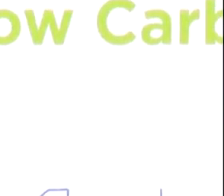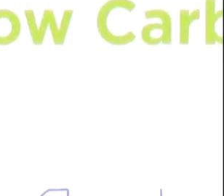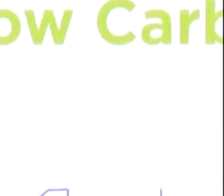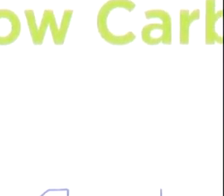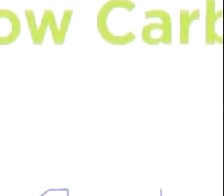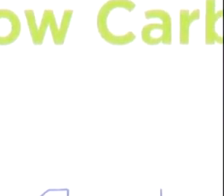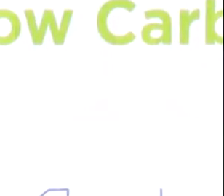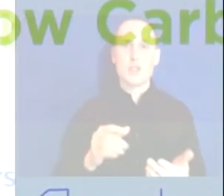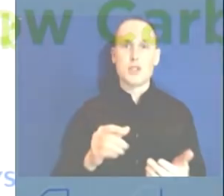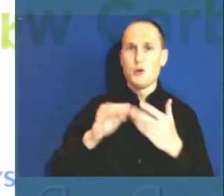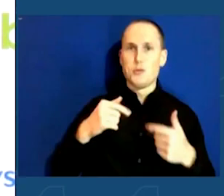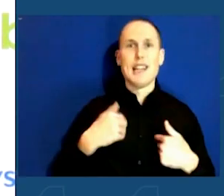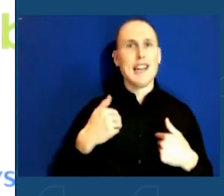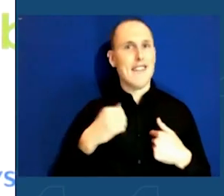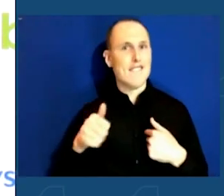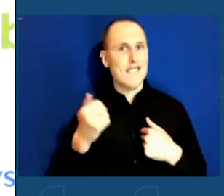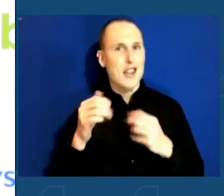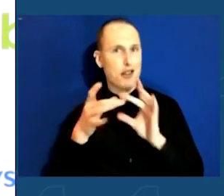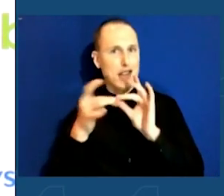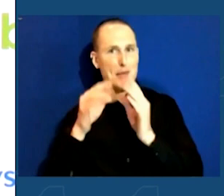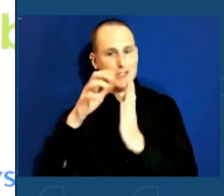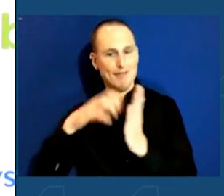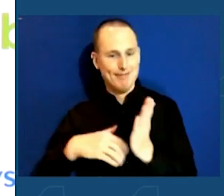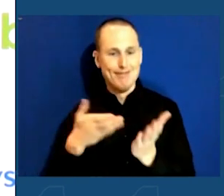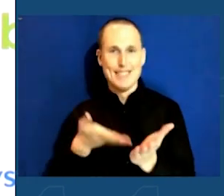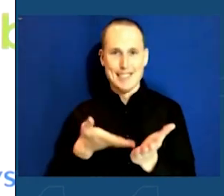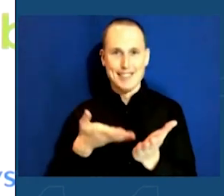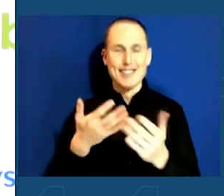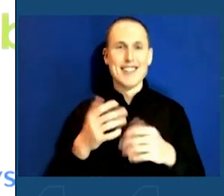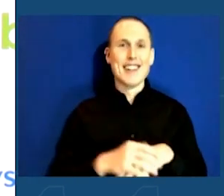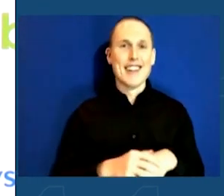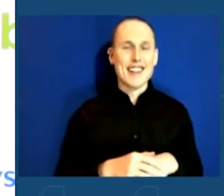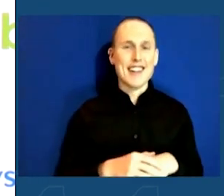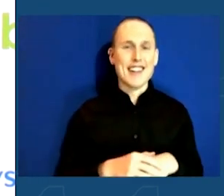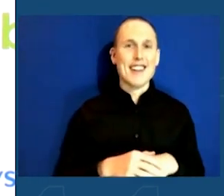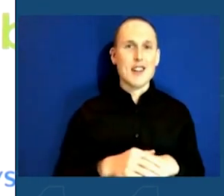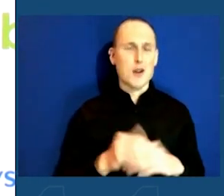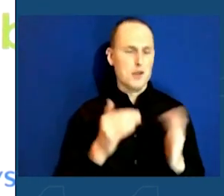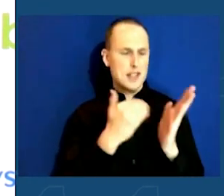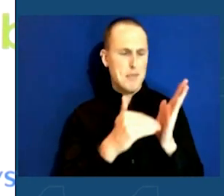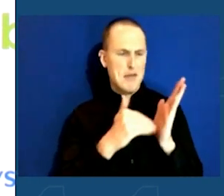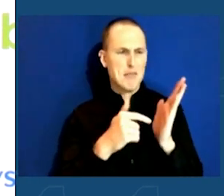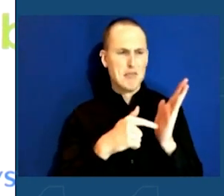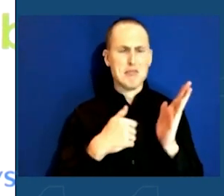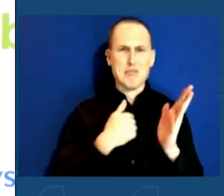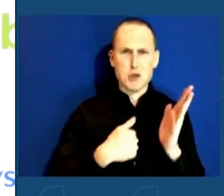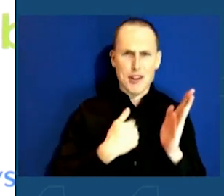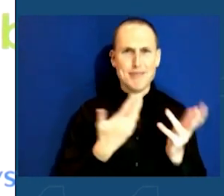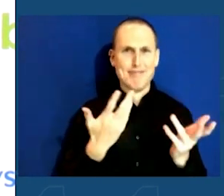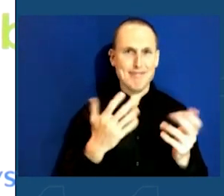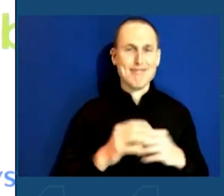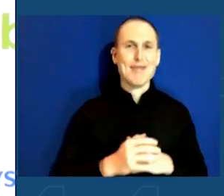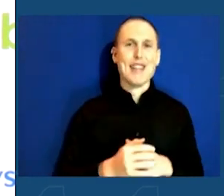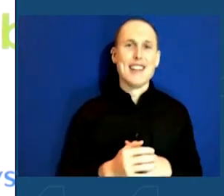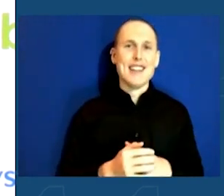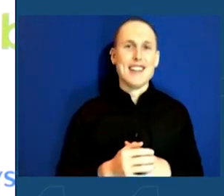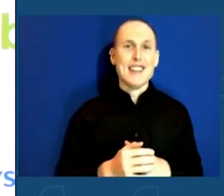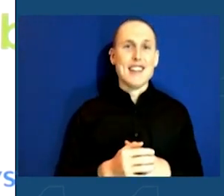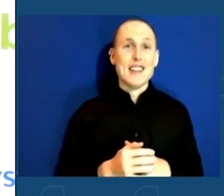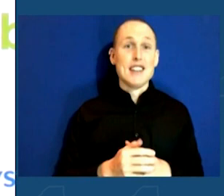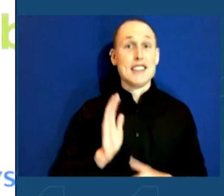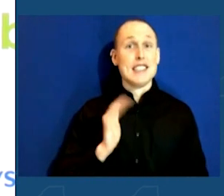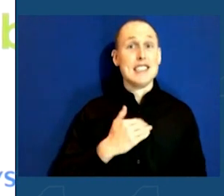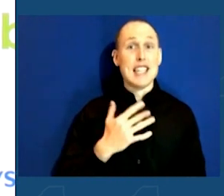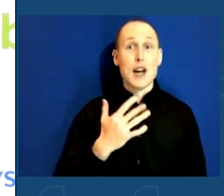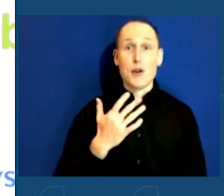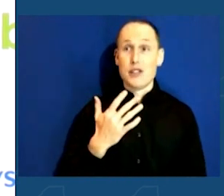I have other comments. No, I didn't. Right here. Oh, down here at the bottom. Sorry. I'm an amateur. It is our privilege to co-develop